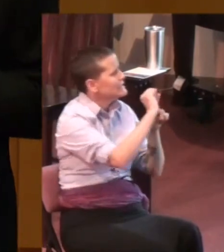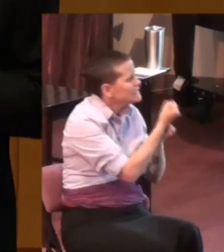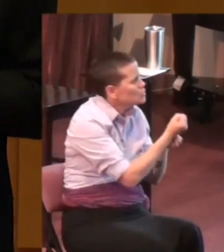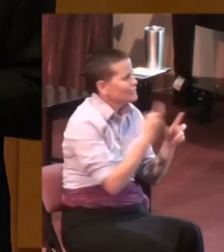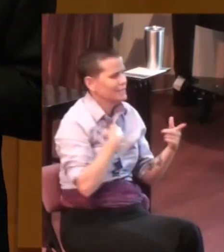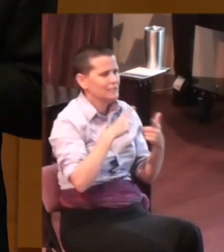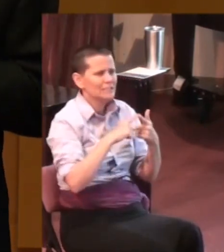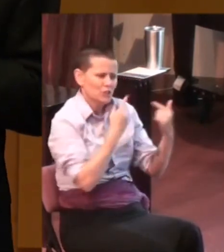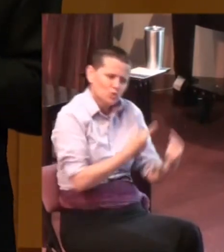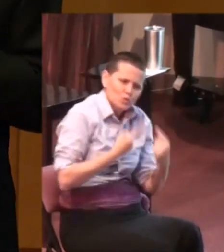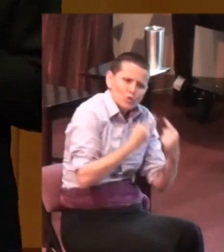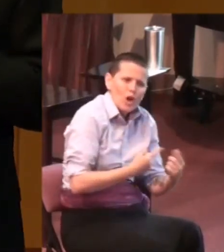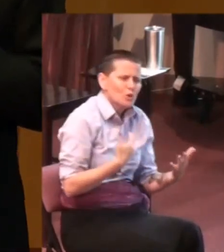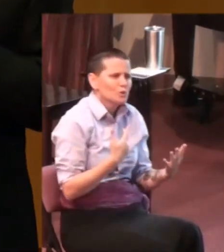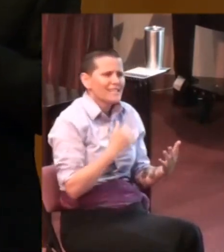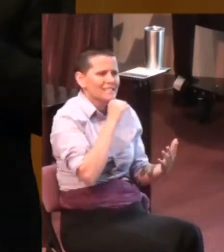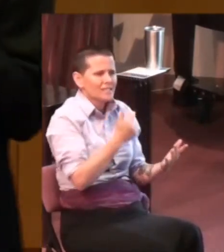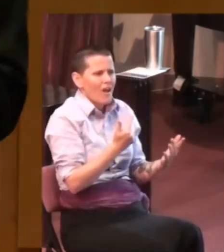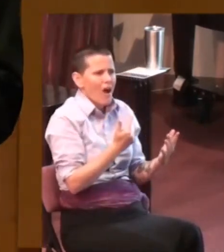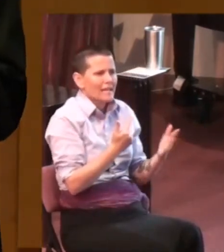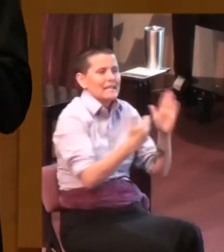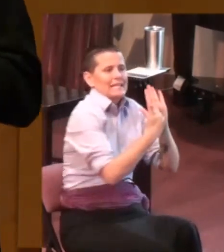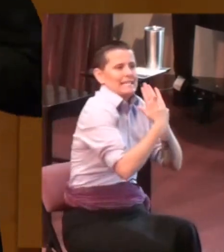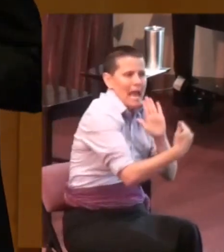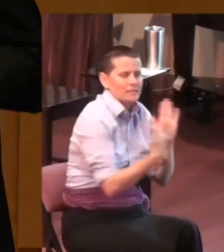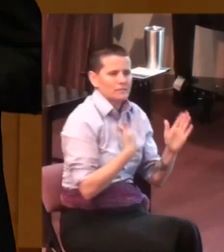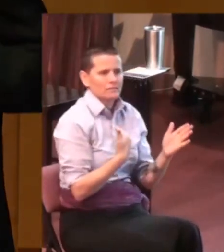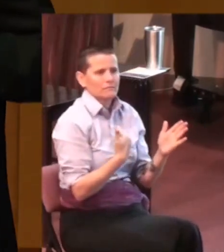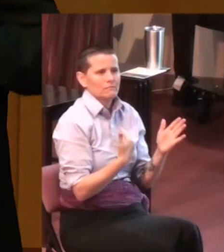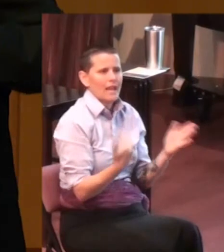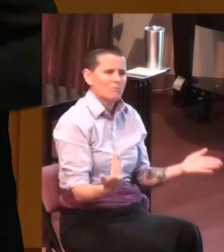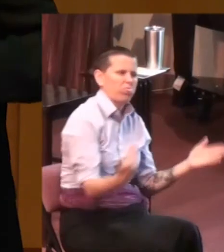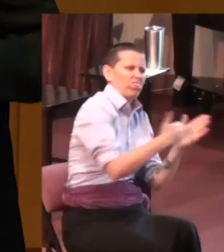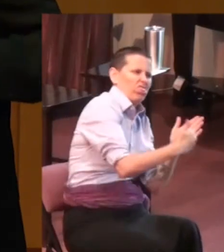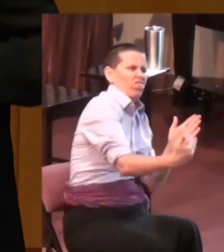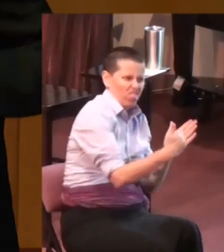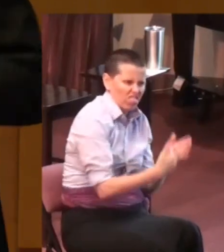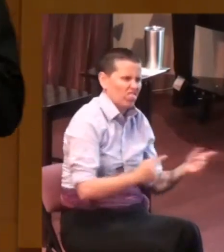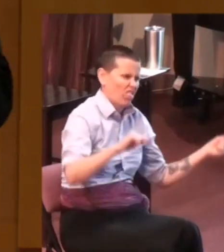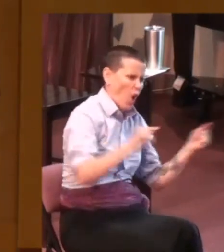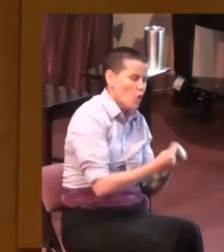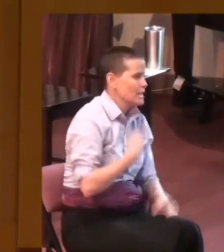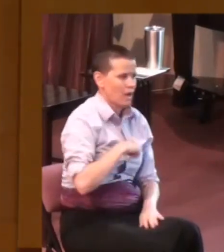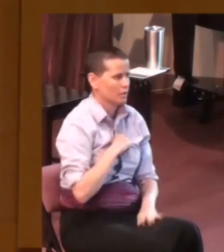isn't happening against us. What it's doing is it's stretching us so that we have the capacity that no matter what,